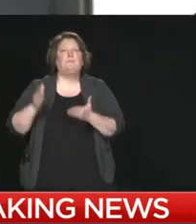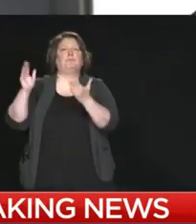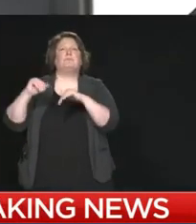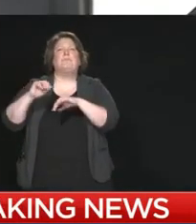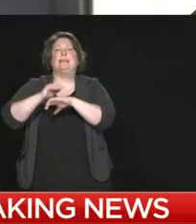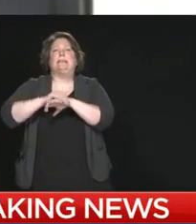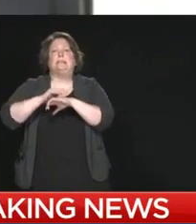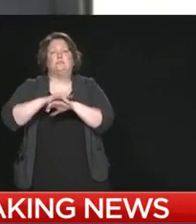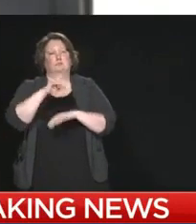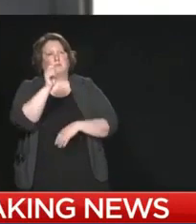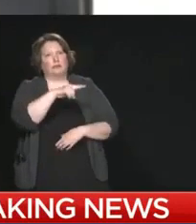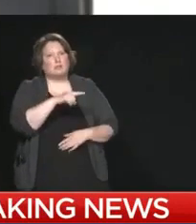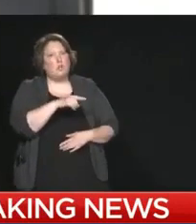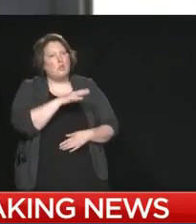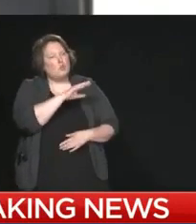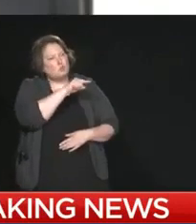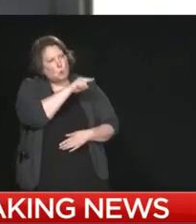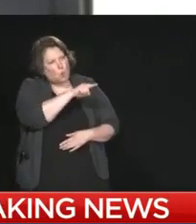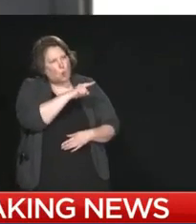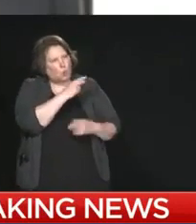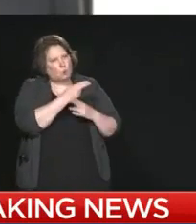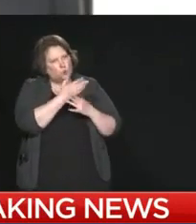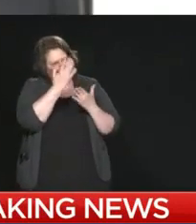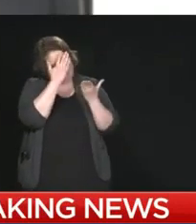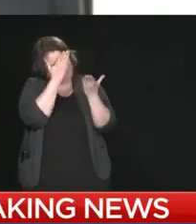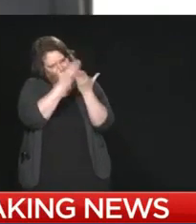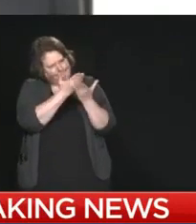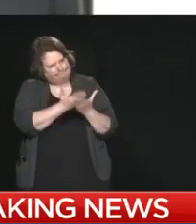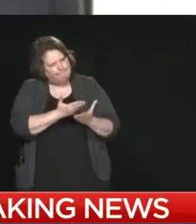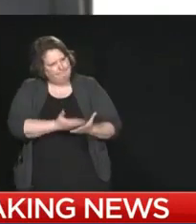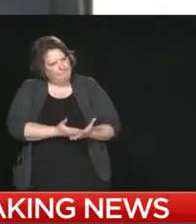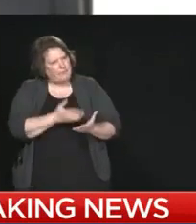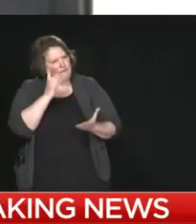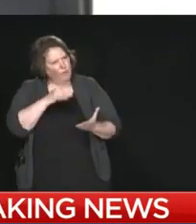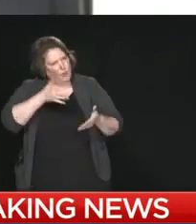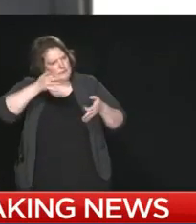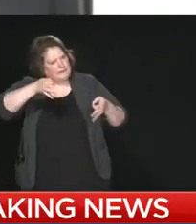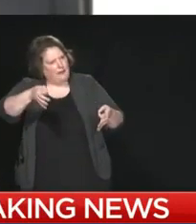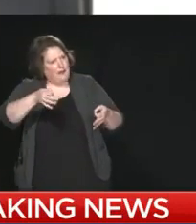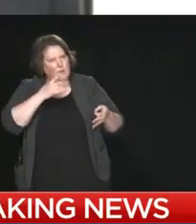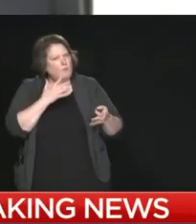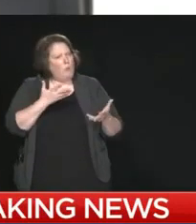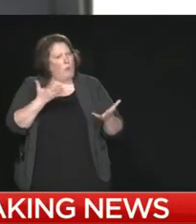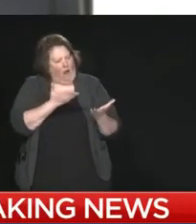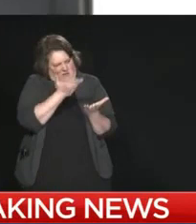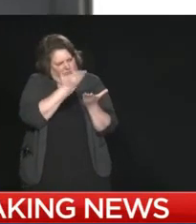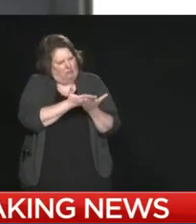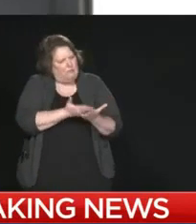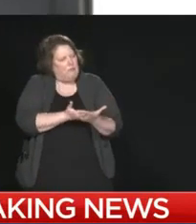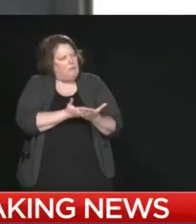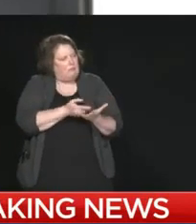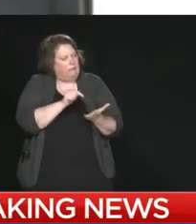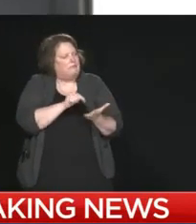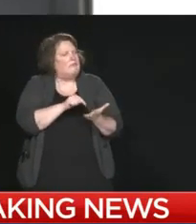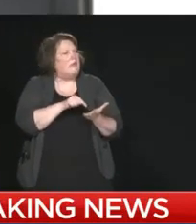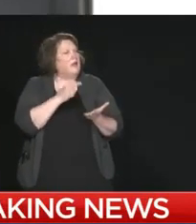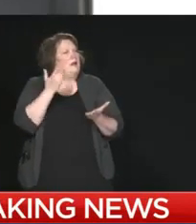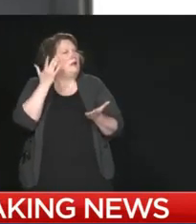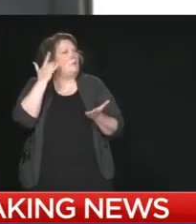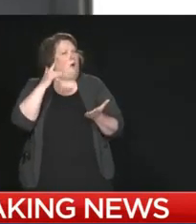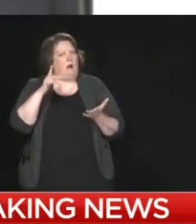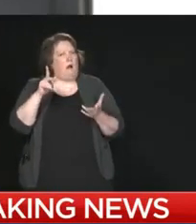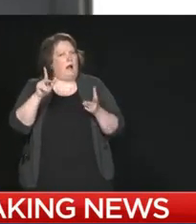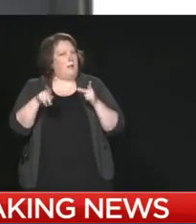Using evidence to guide your policy decisions. What evidence do you now have, what analysis have you done to look at why people are